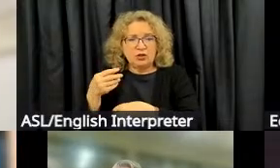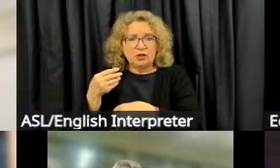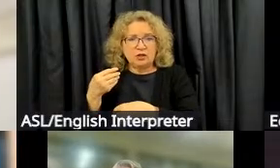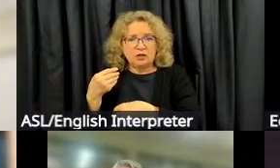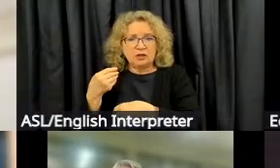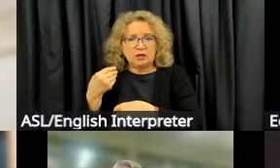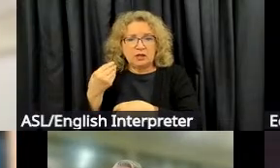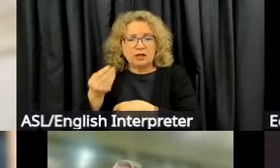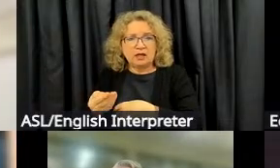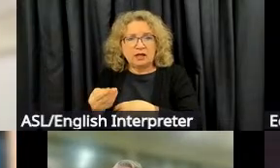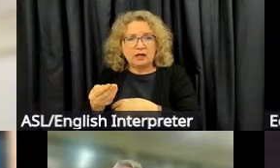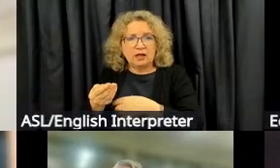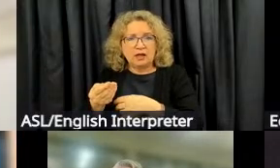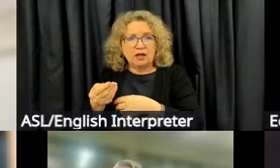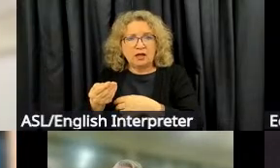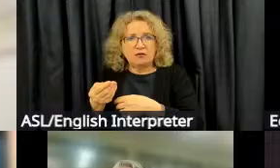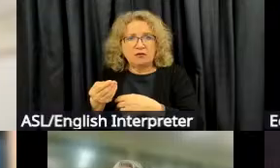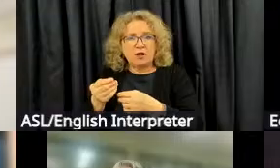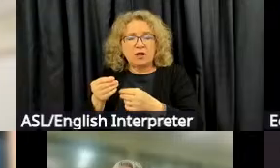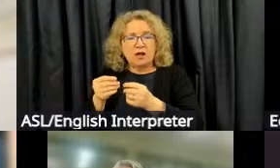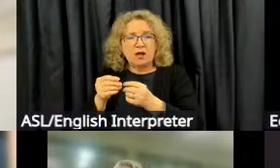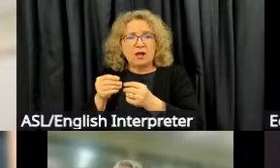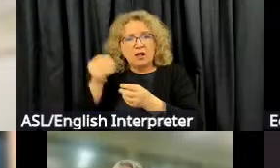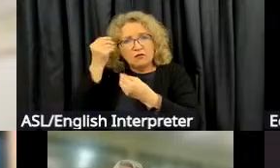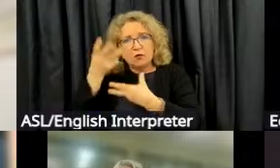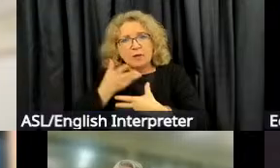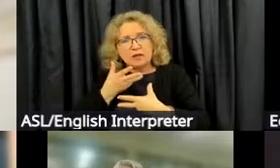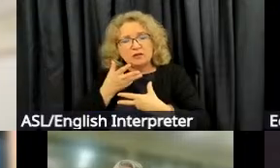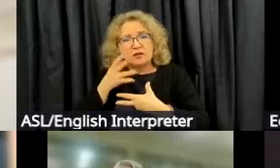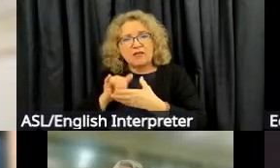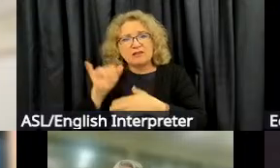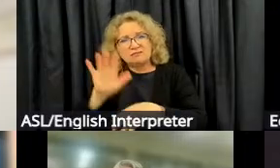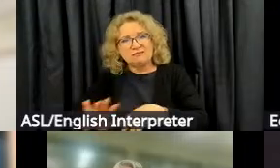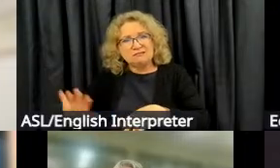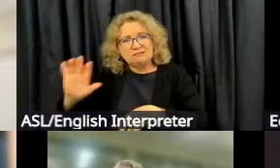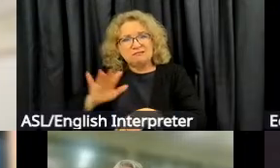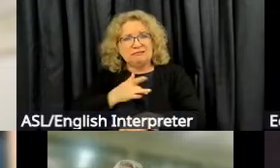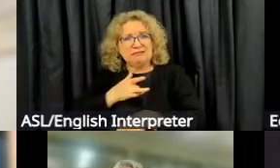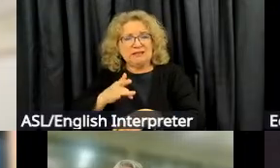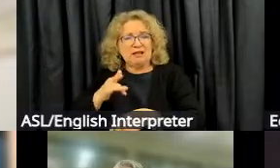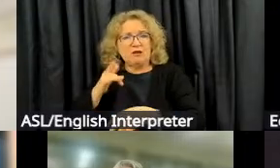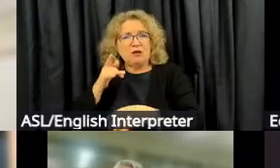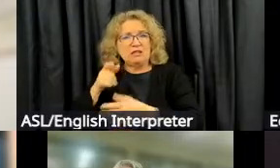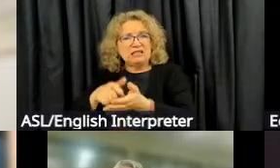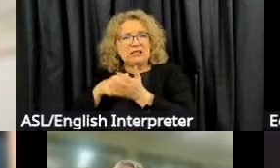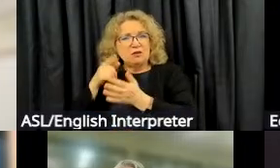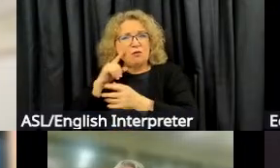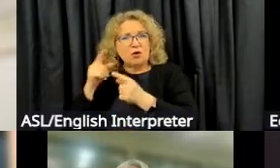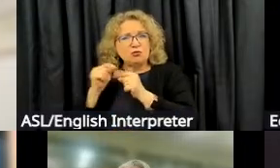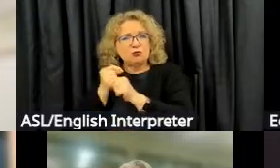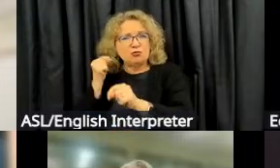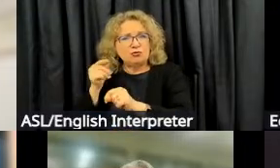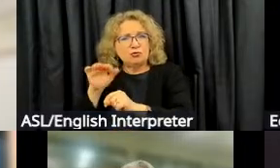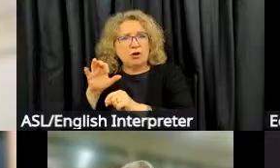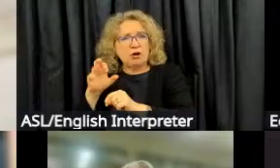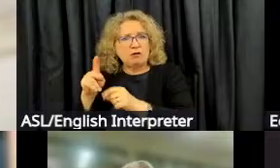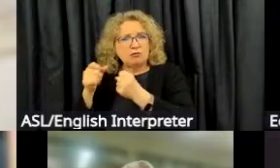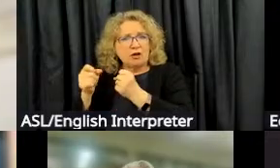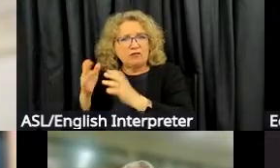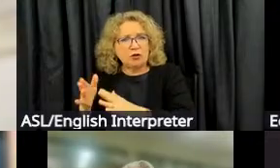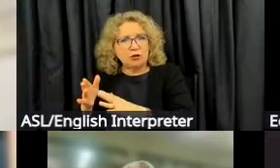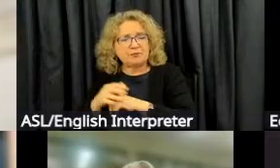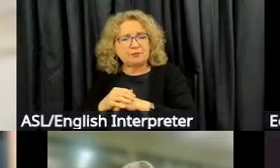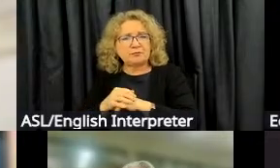the truck drivers a lot. So that was valuable. And then I also remember the gentlemen who